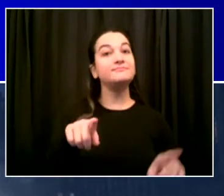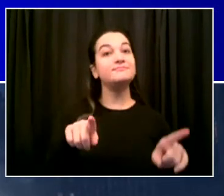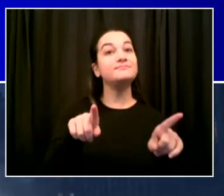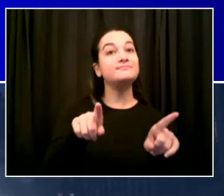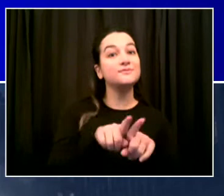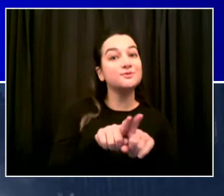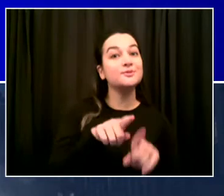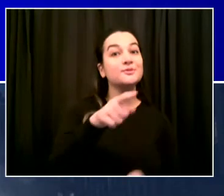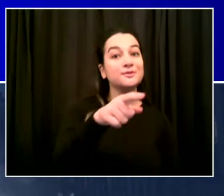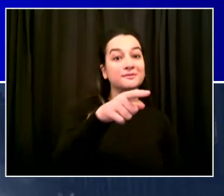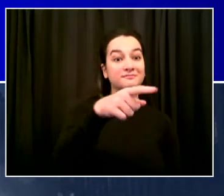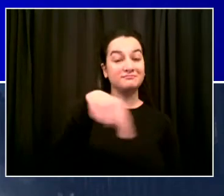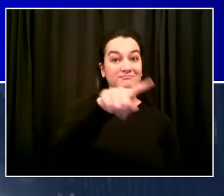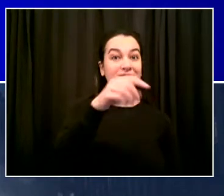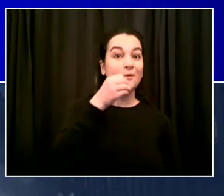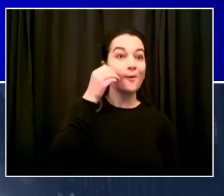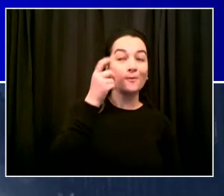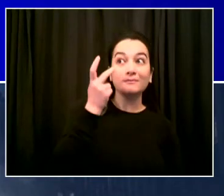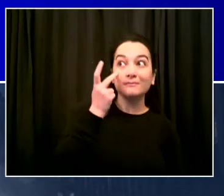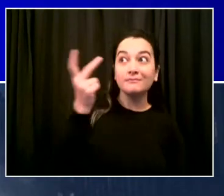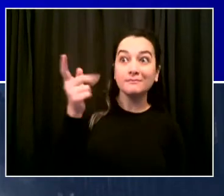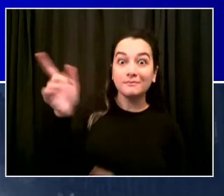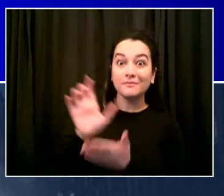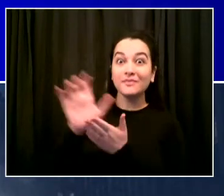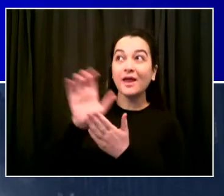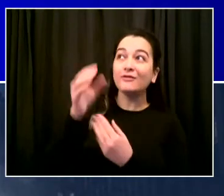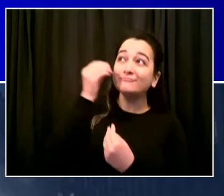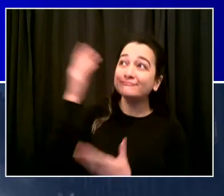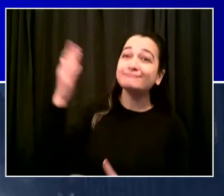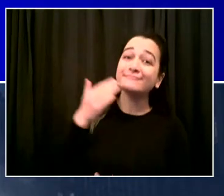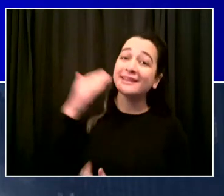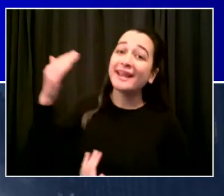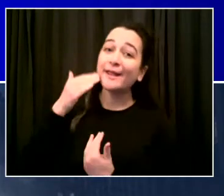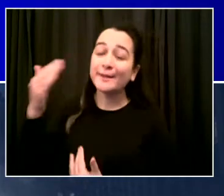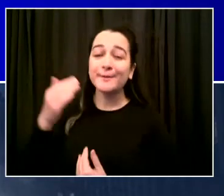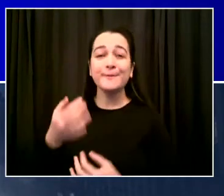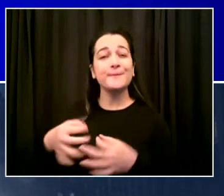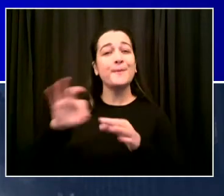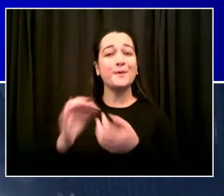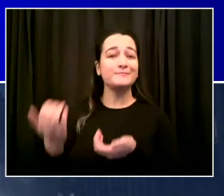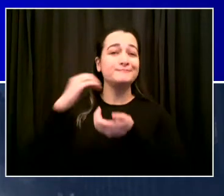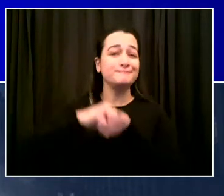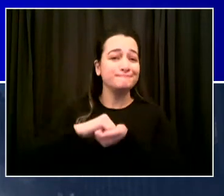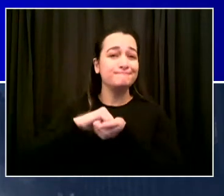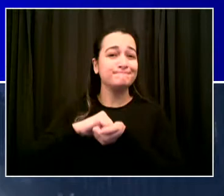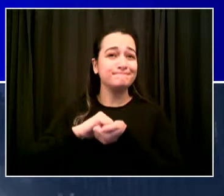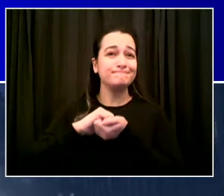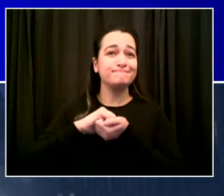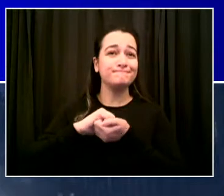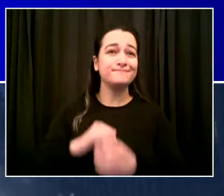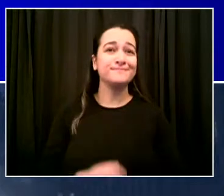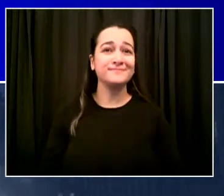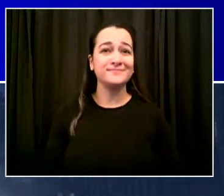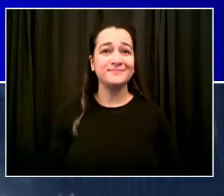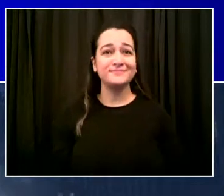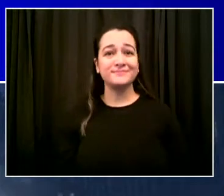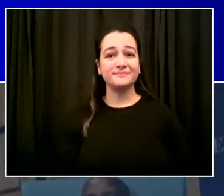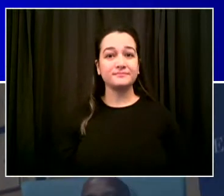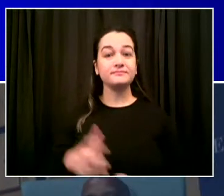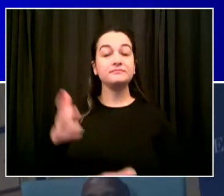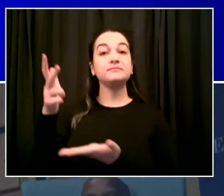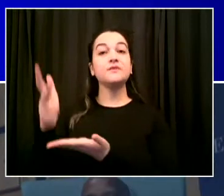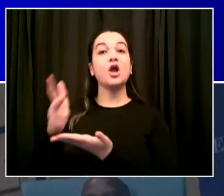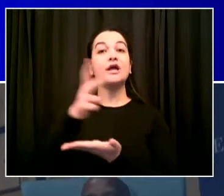of the week. Okay, now, let's go to the main topic every single day, fighting the coronavirus, and of course,